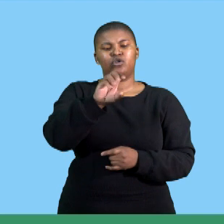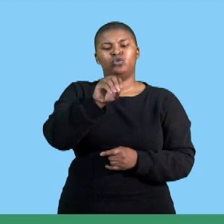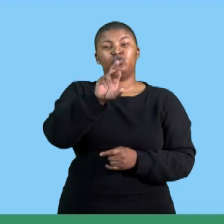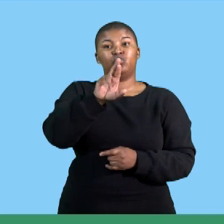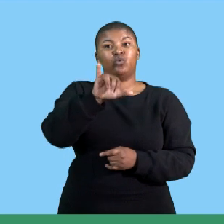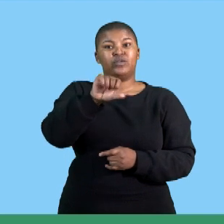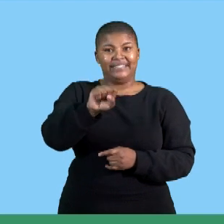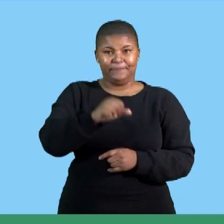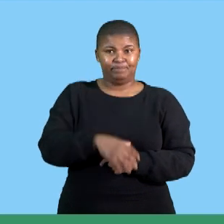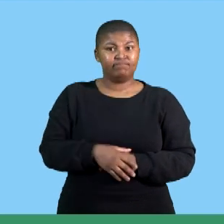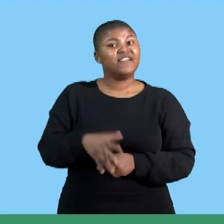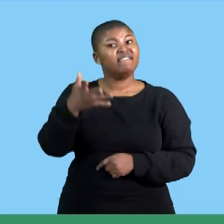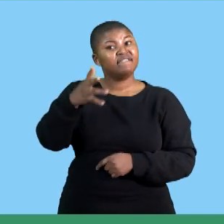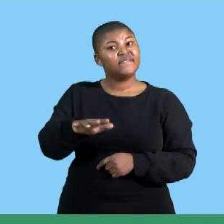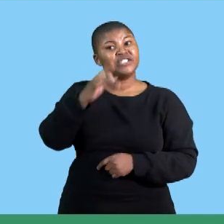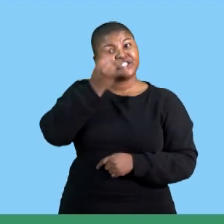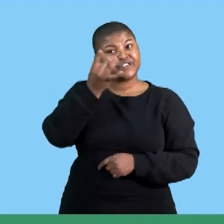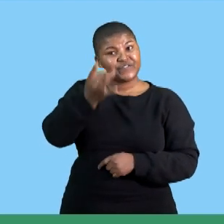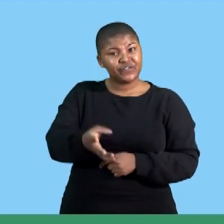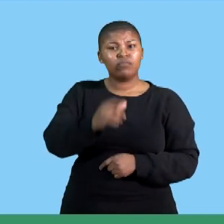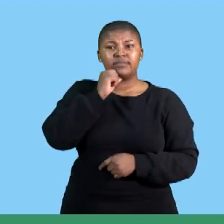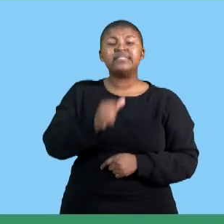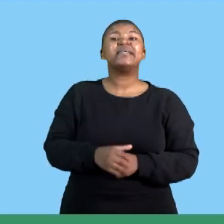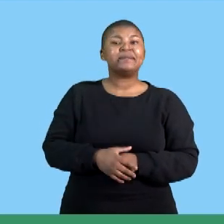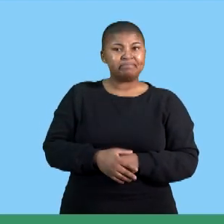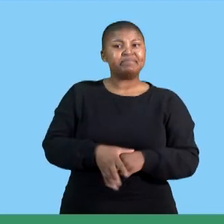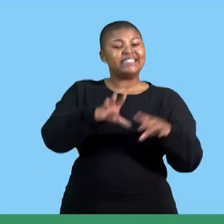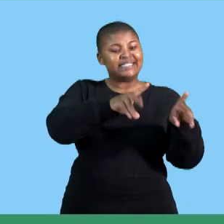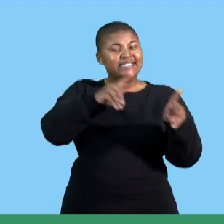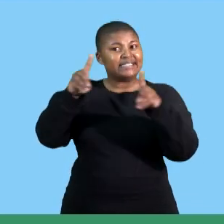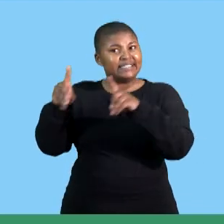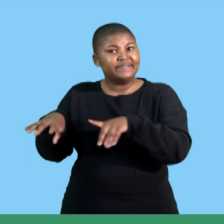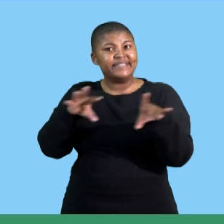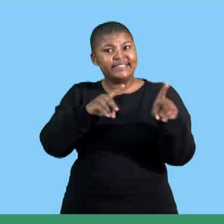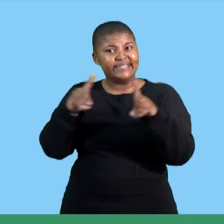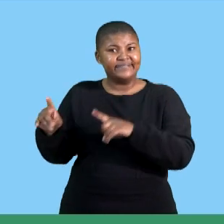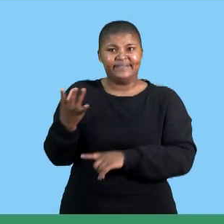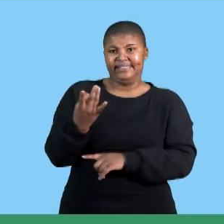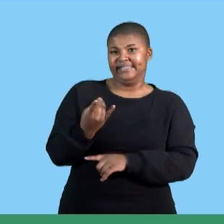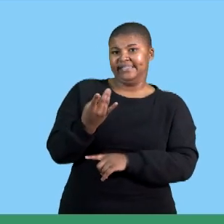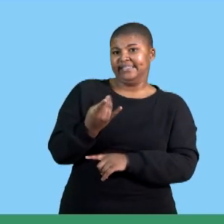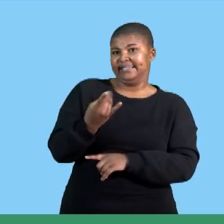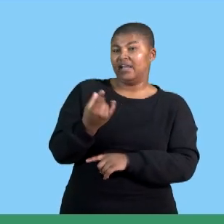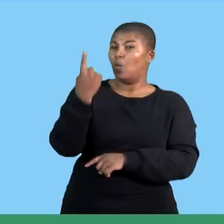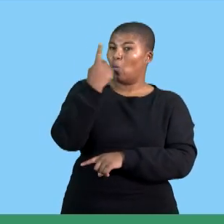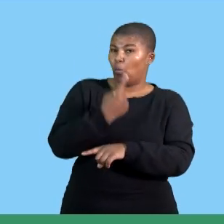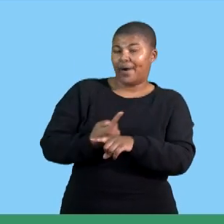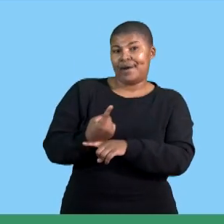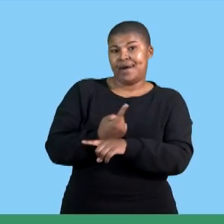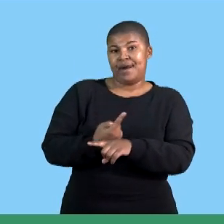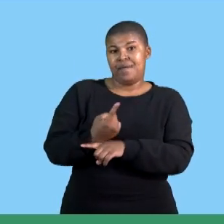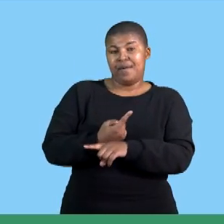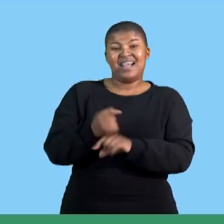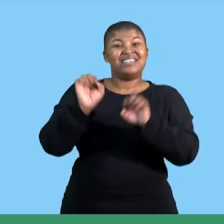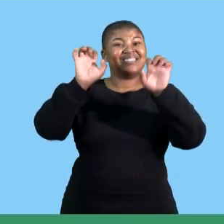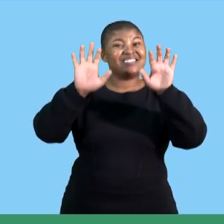hour. Her colleagues steal and hide her food during lunch breaks. Now remember to say